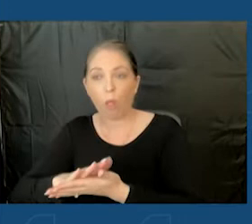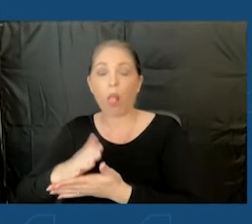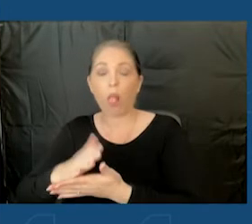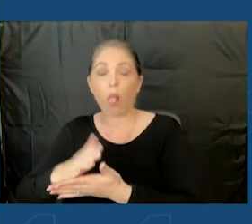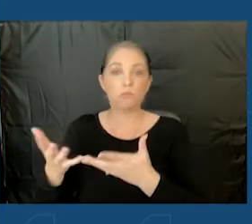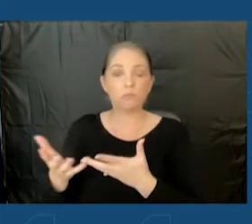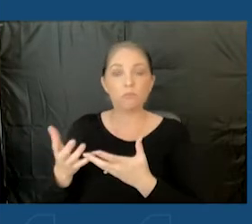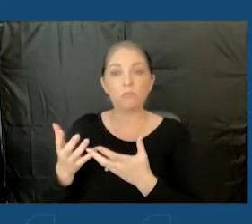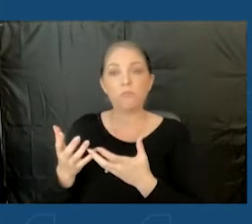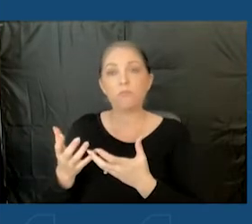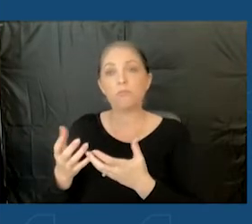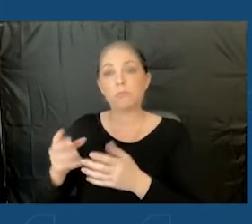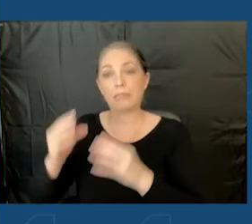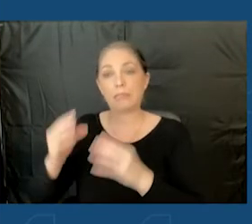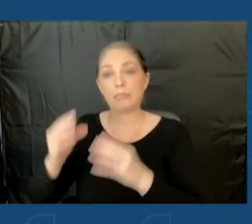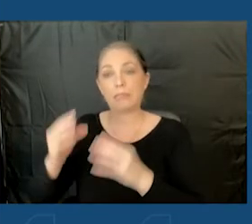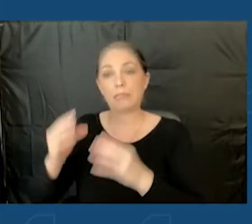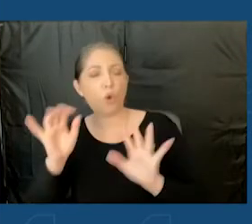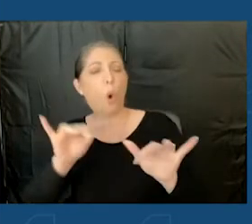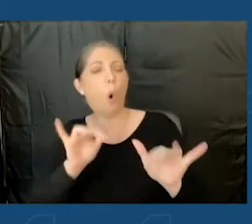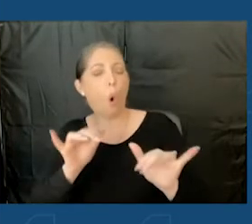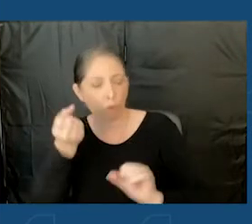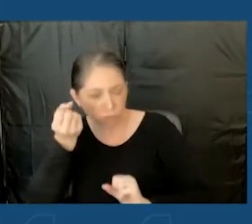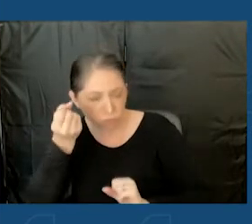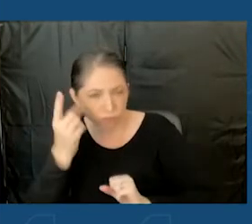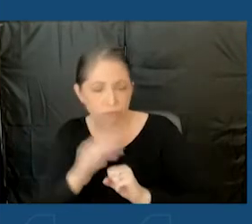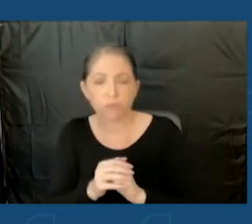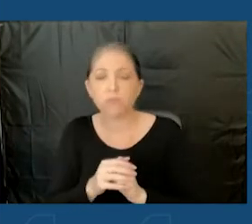teachers understand them, there's other classmates, the